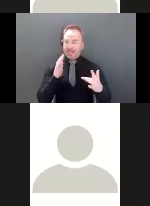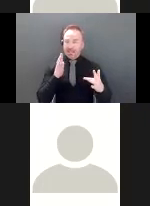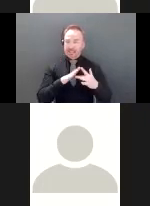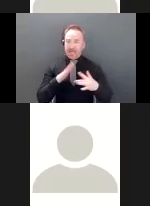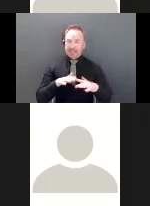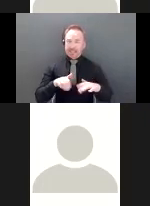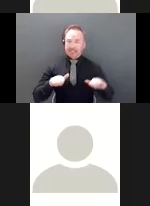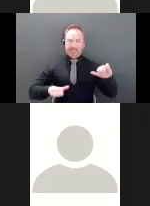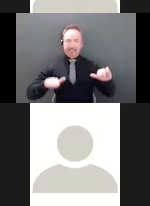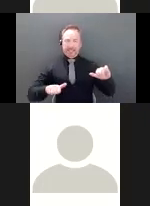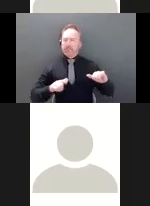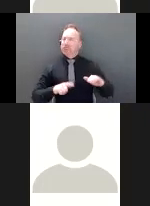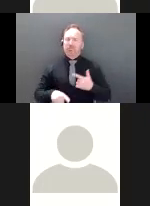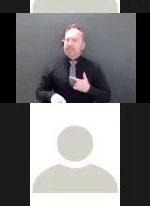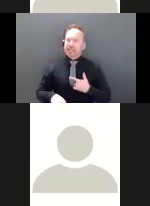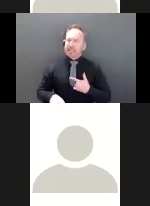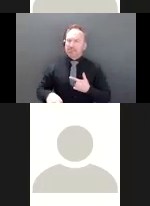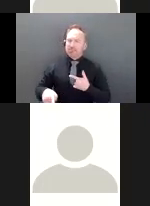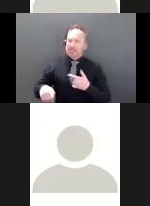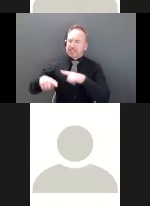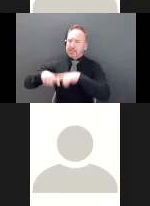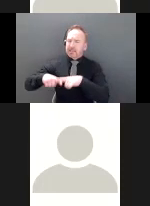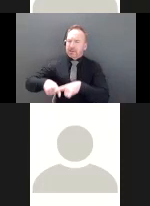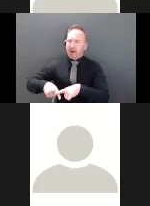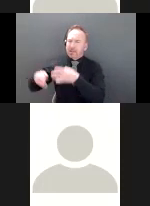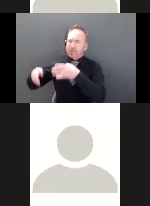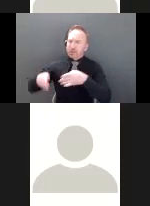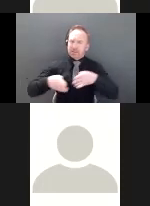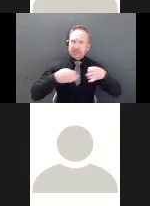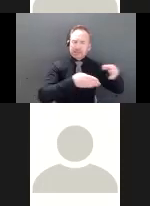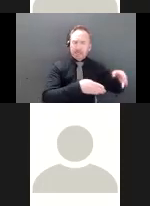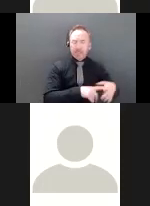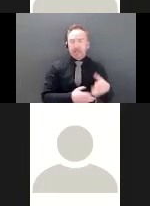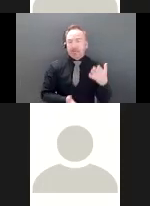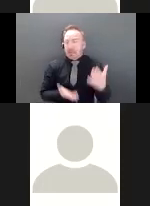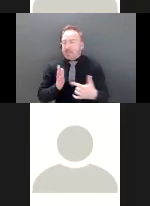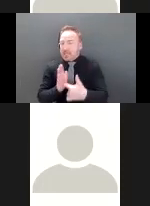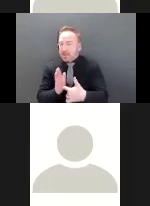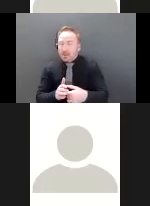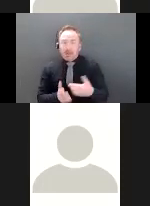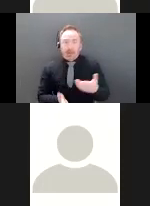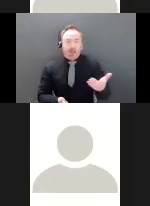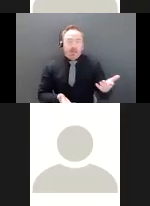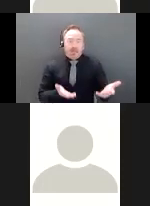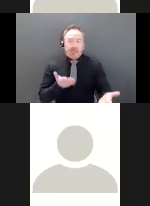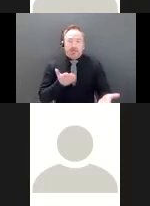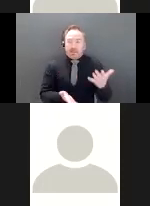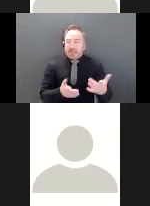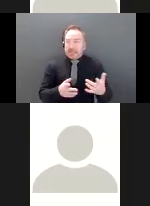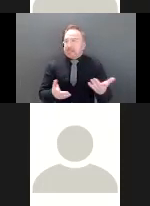know that, especially if there is a brain injury, for example, or different pieces that